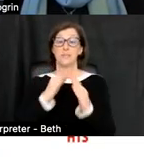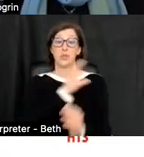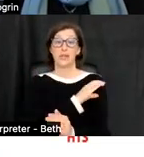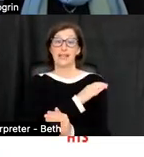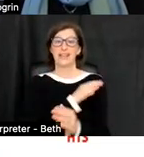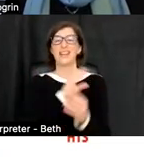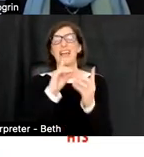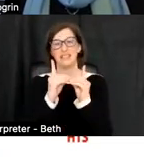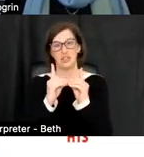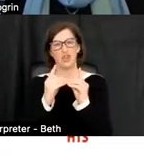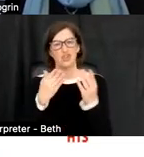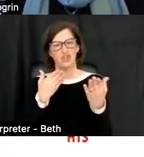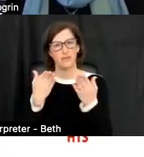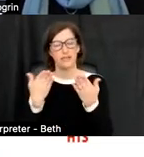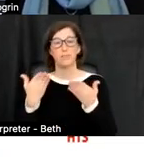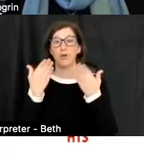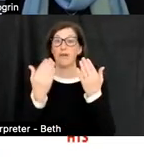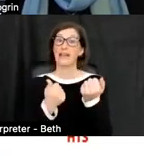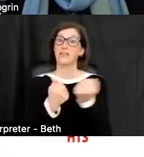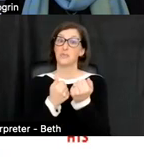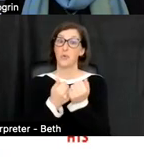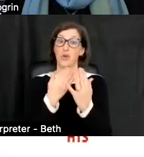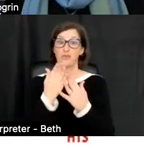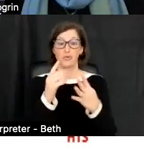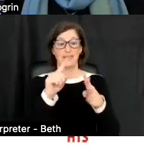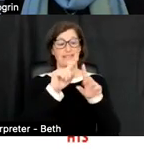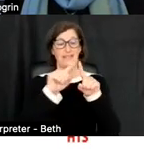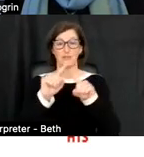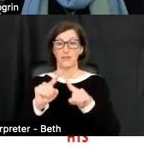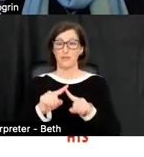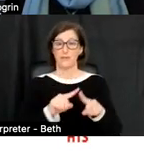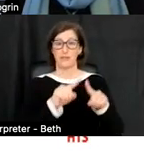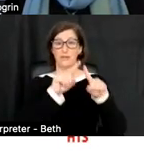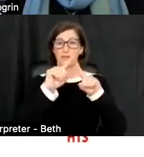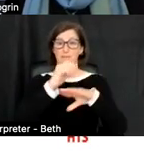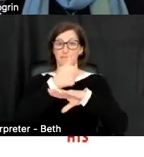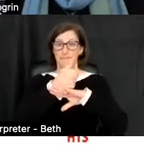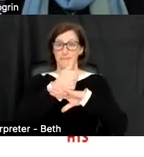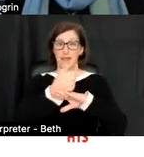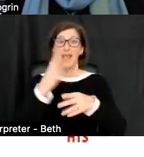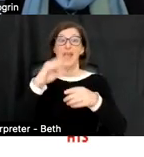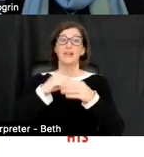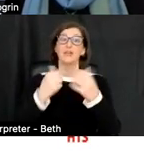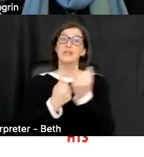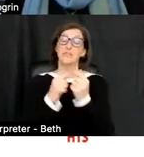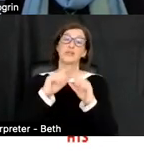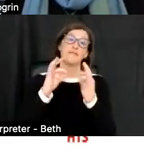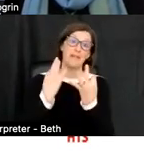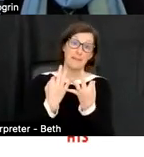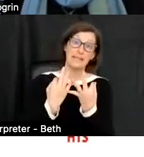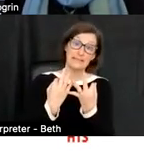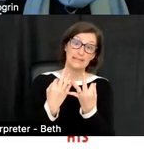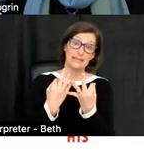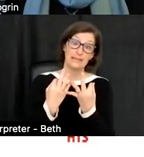digital-based, providing support through these variety of platforms and including support to families and